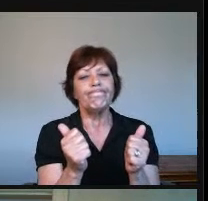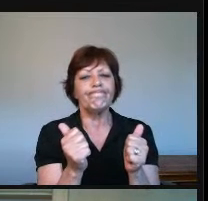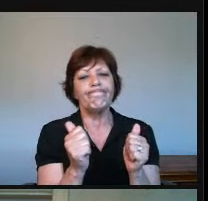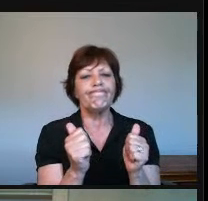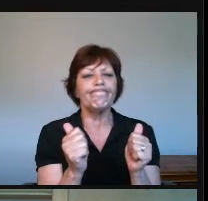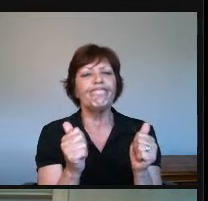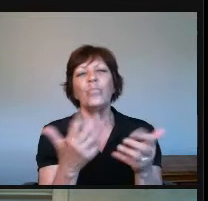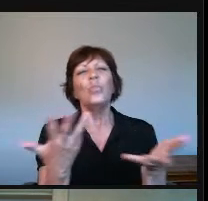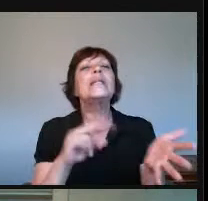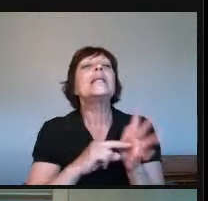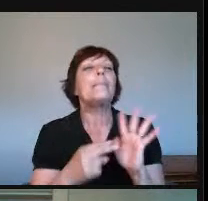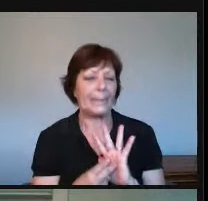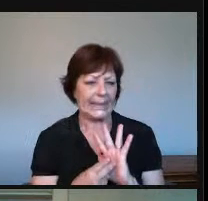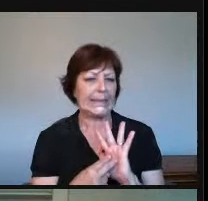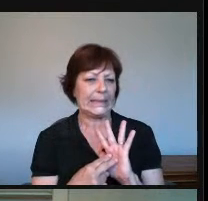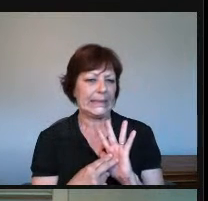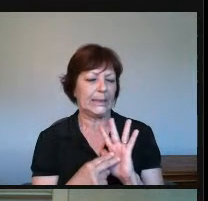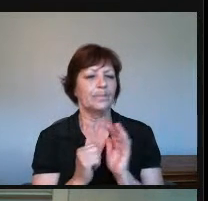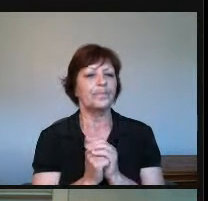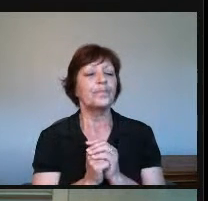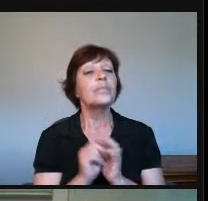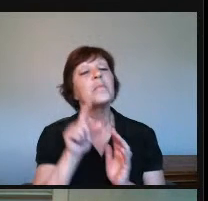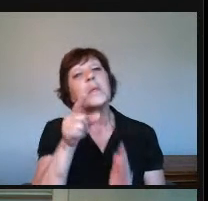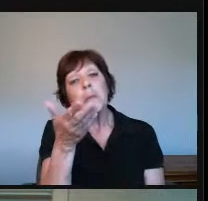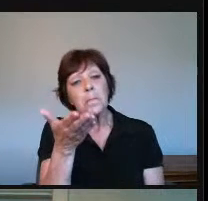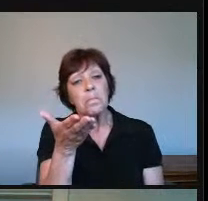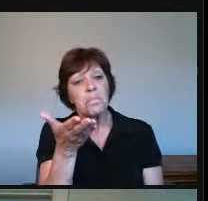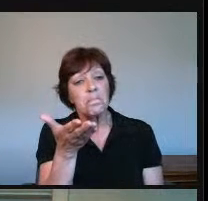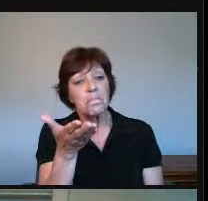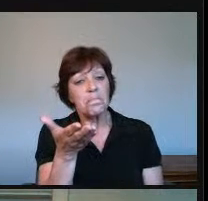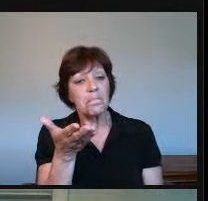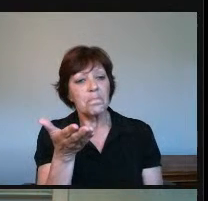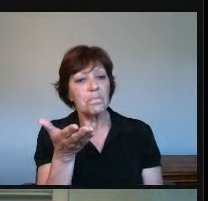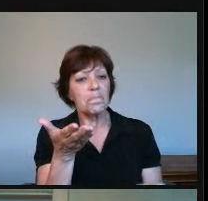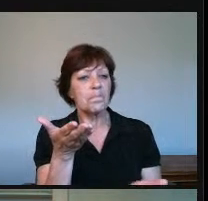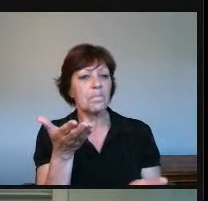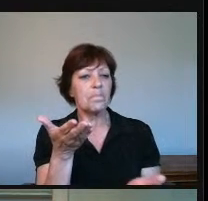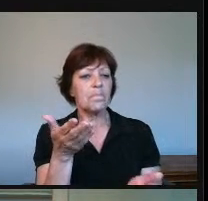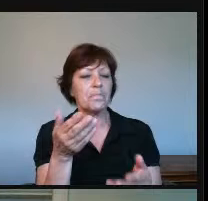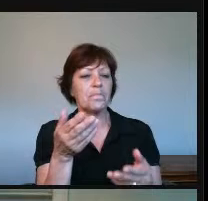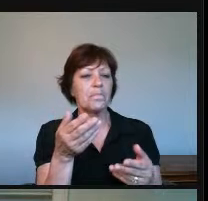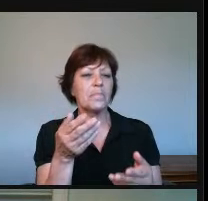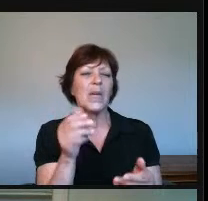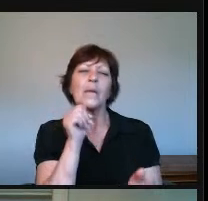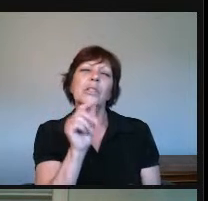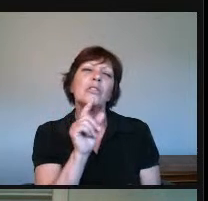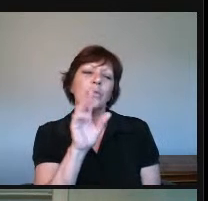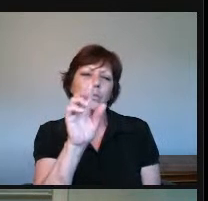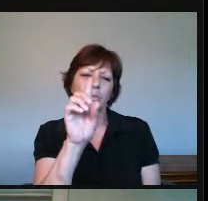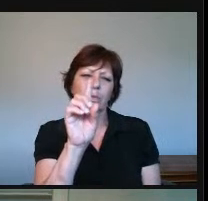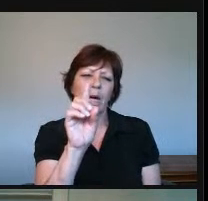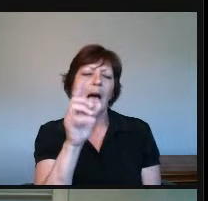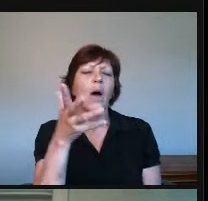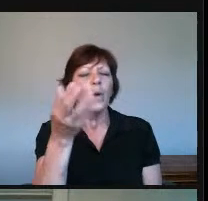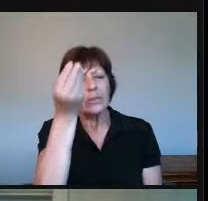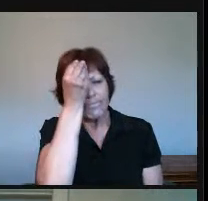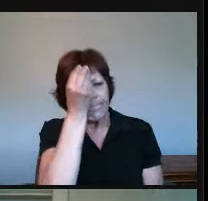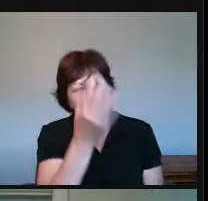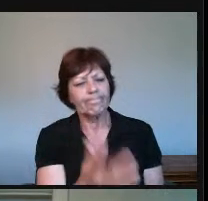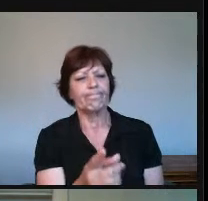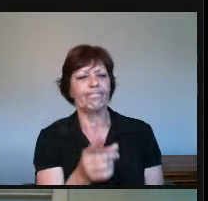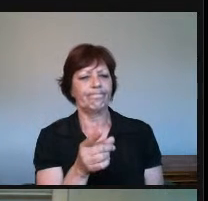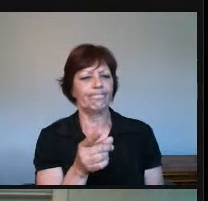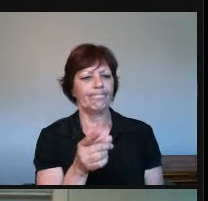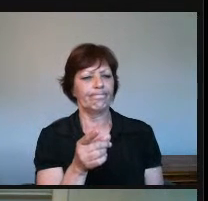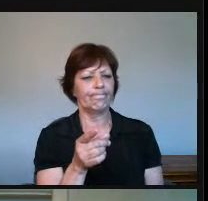what that means. There may be another spot in the slides, but because I'm not sure, let me just say